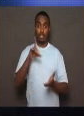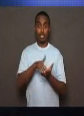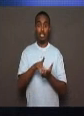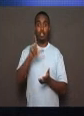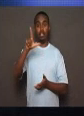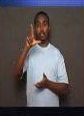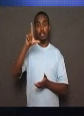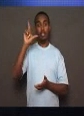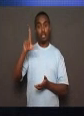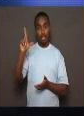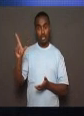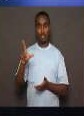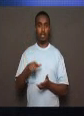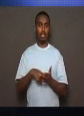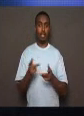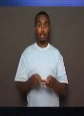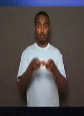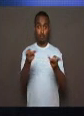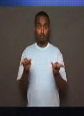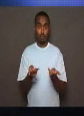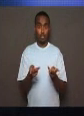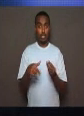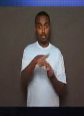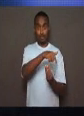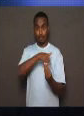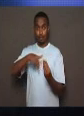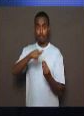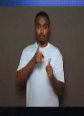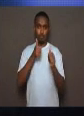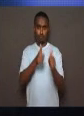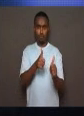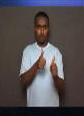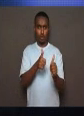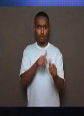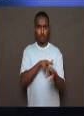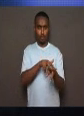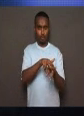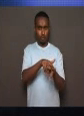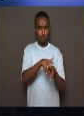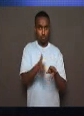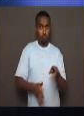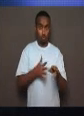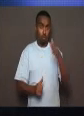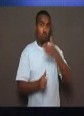Lillian, and the plot centers around the events following the train crash.